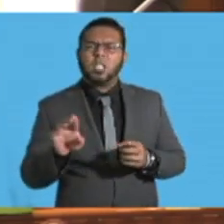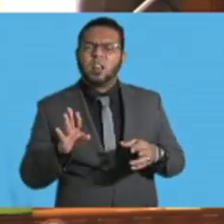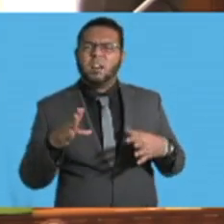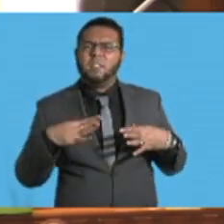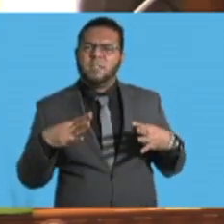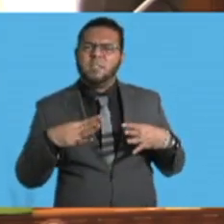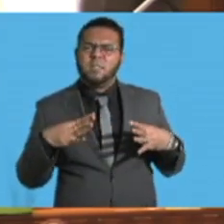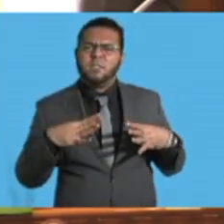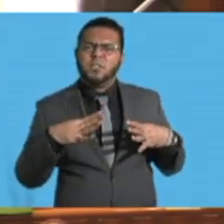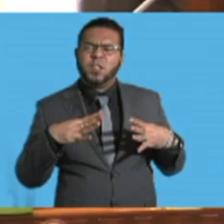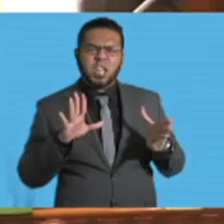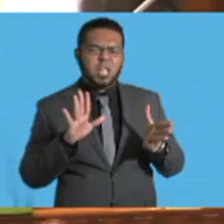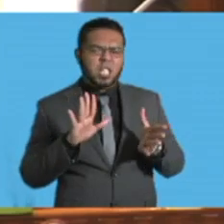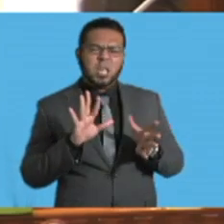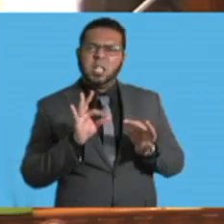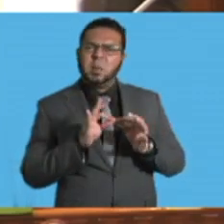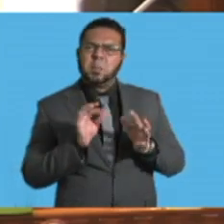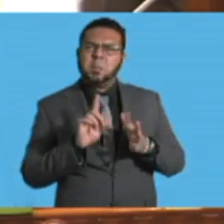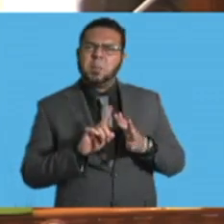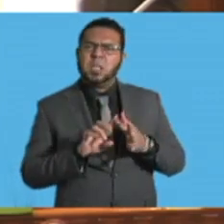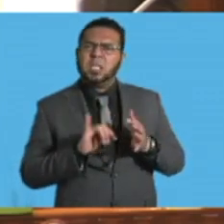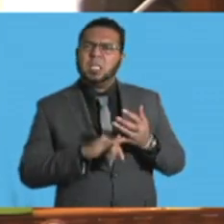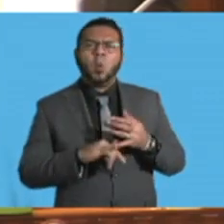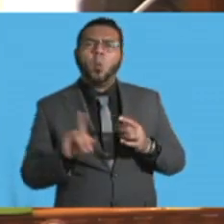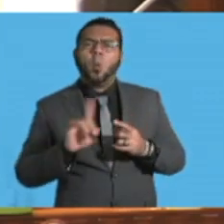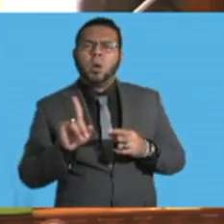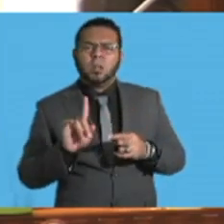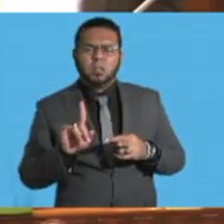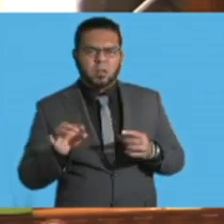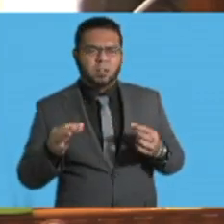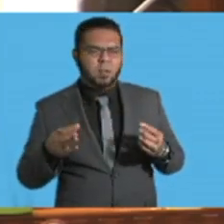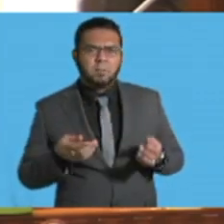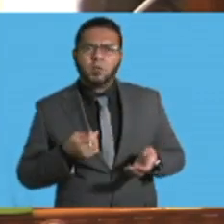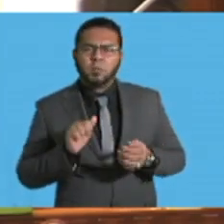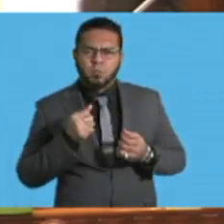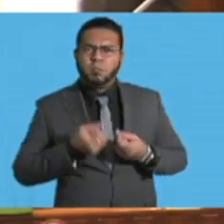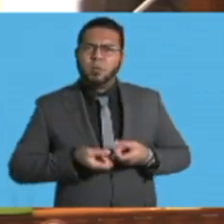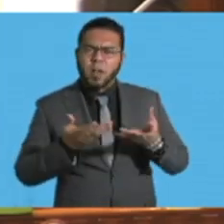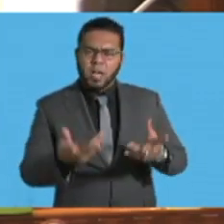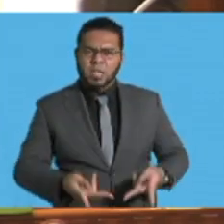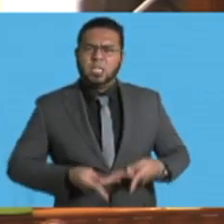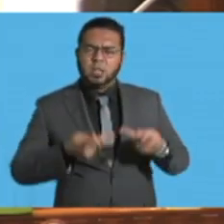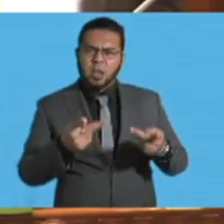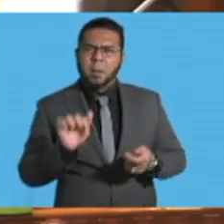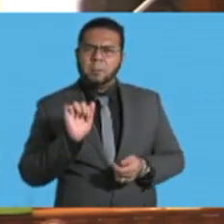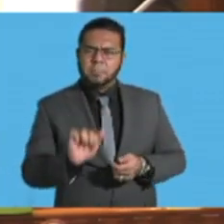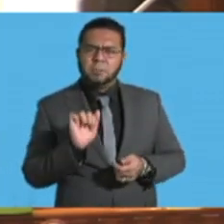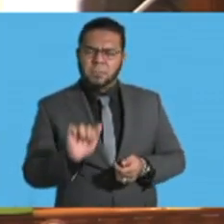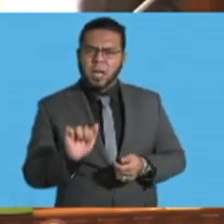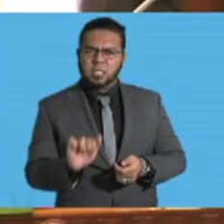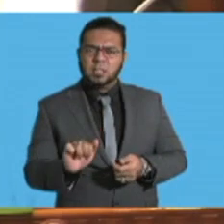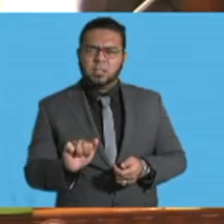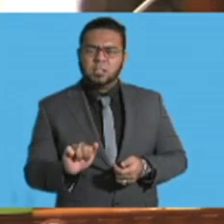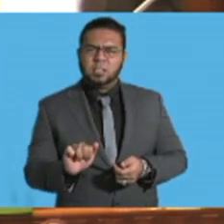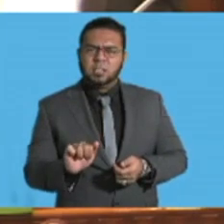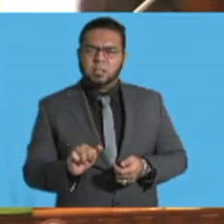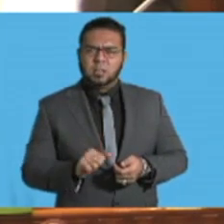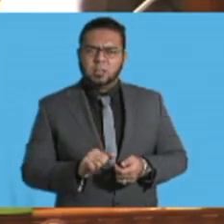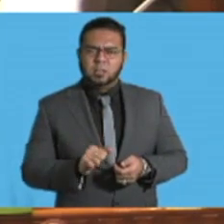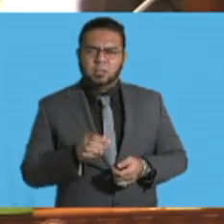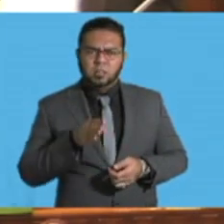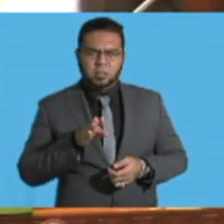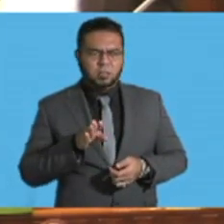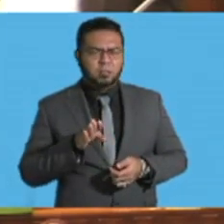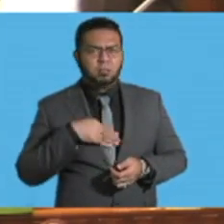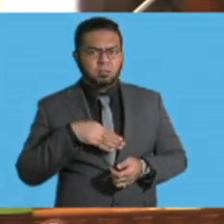talking about? Providing bus fare to school children is a freebie? Subsidizing 100% basic primary and